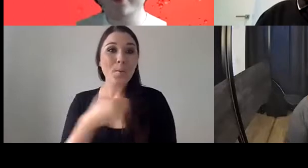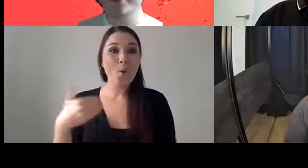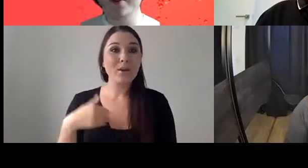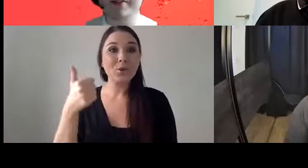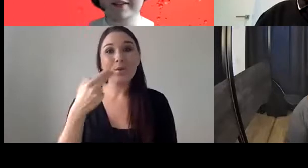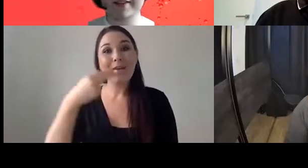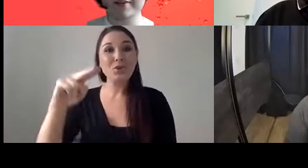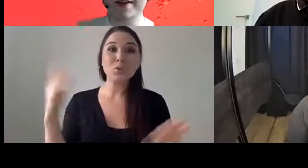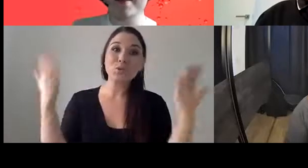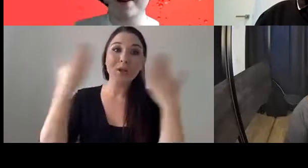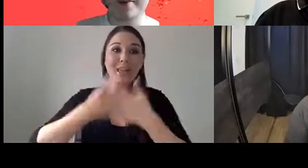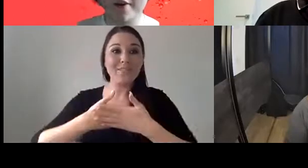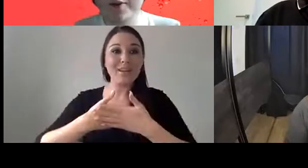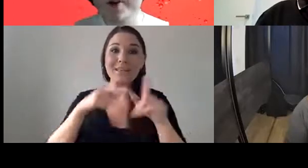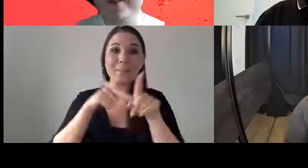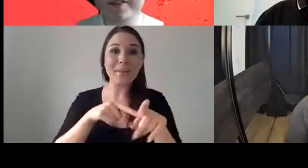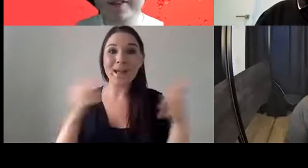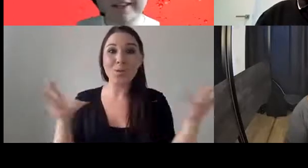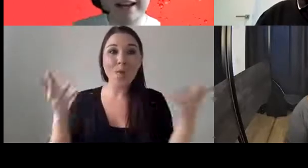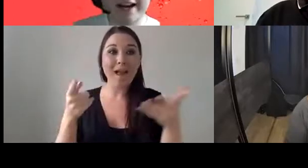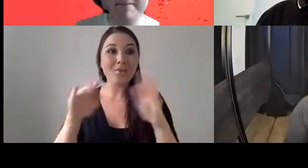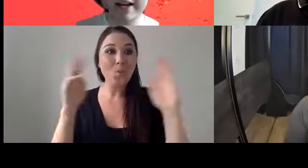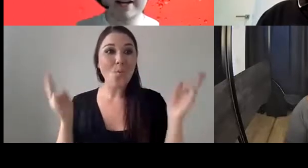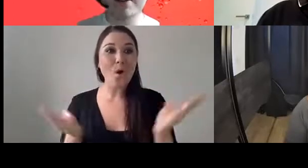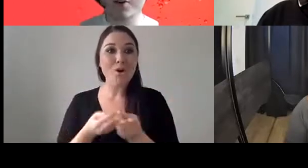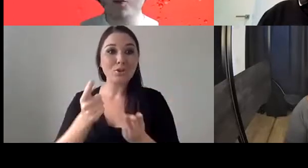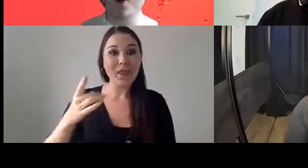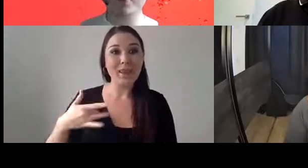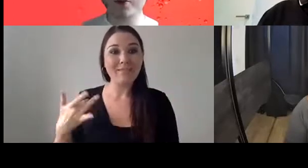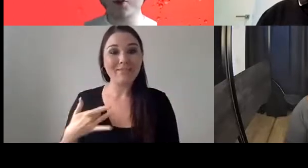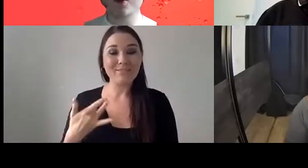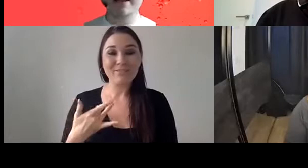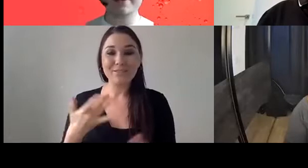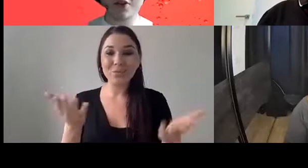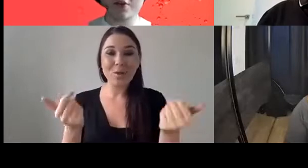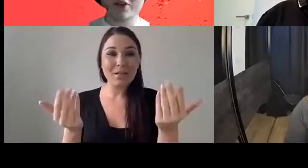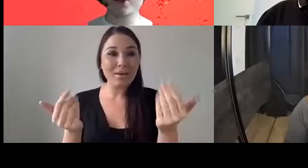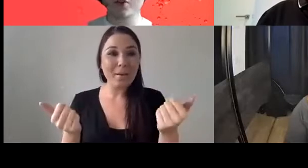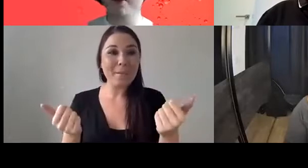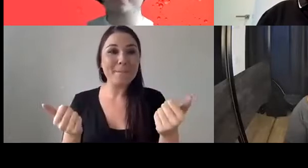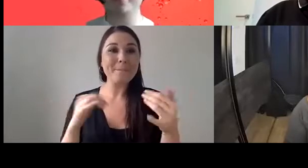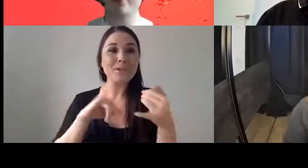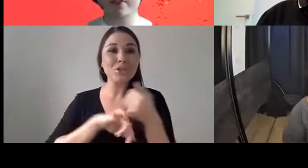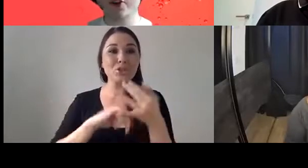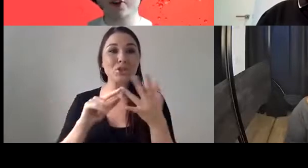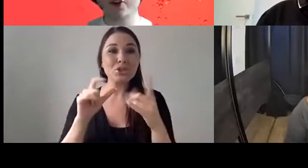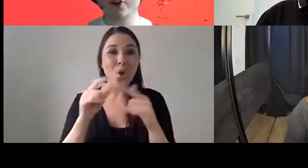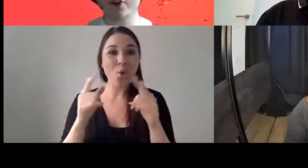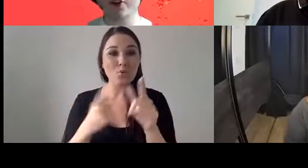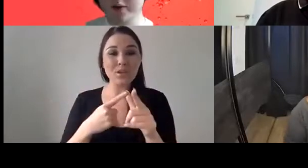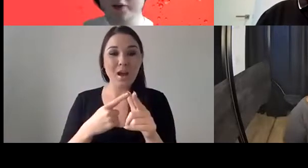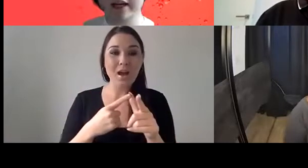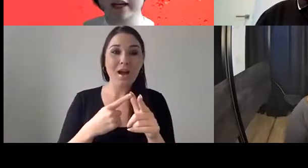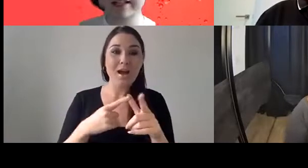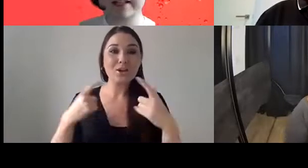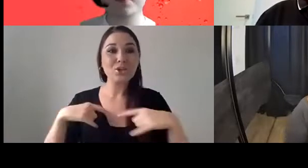or evening, folks, depending on where you are in the world. So welcome to the Soda Social live panel discussion